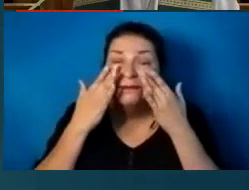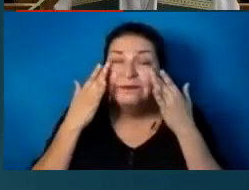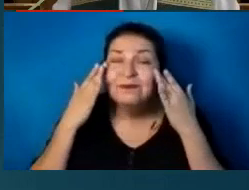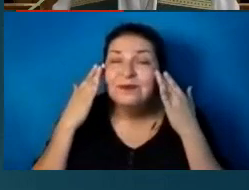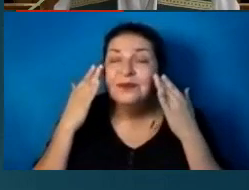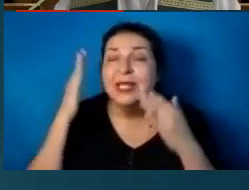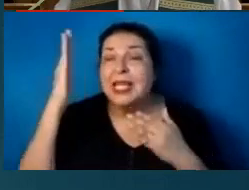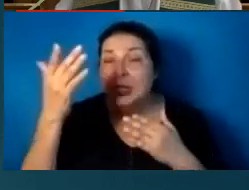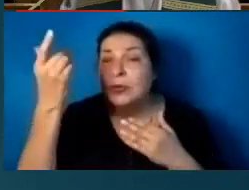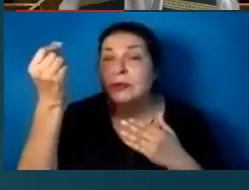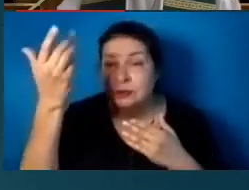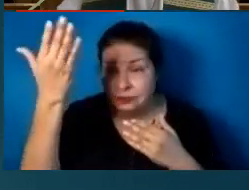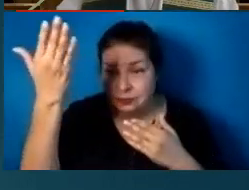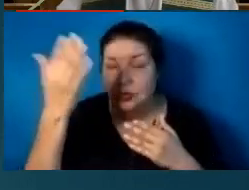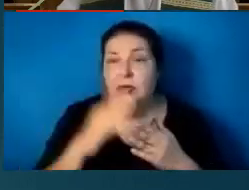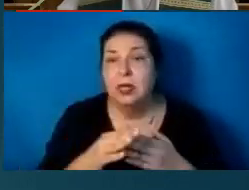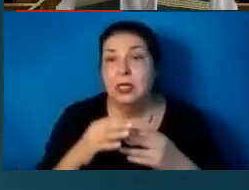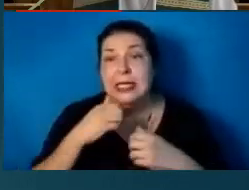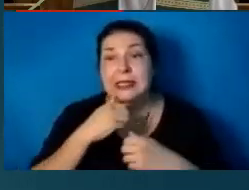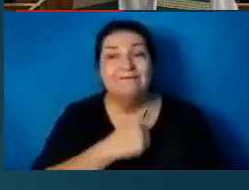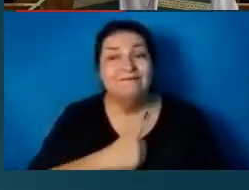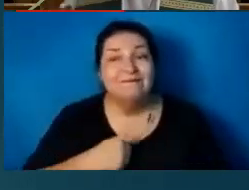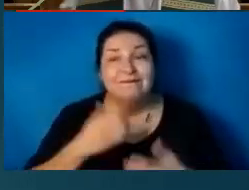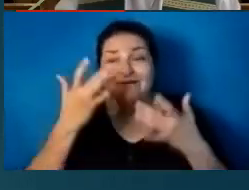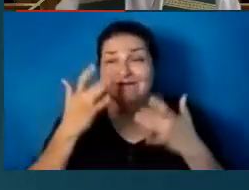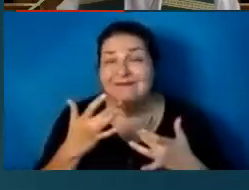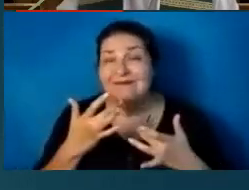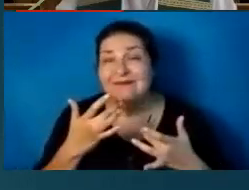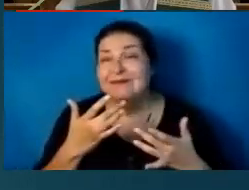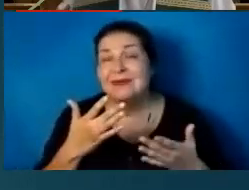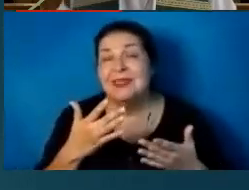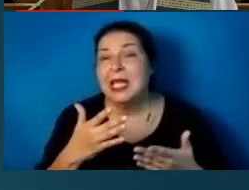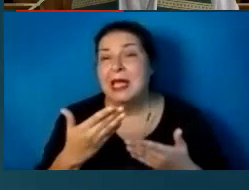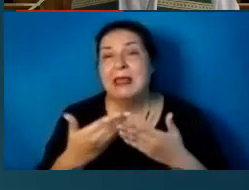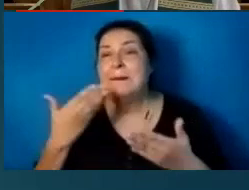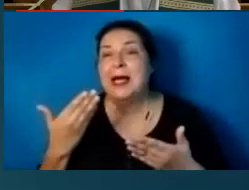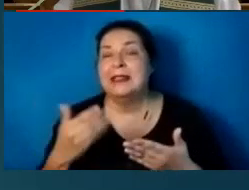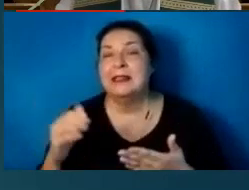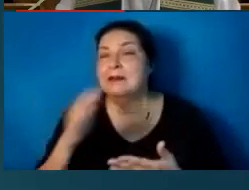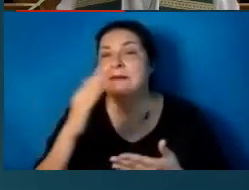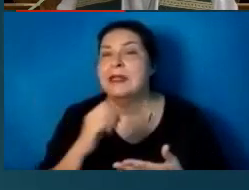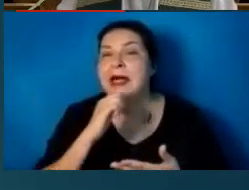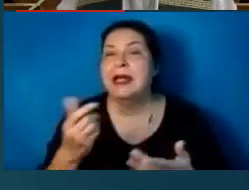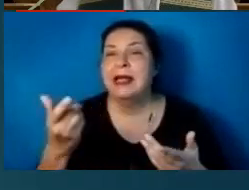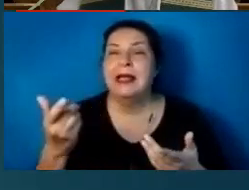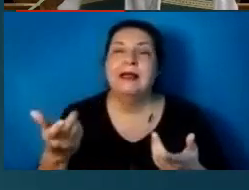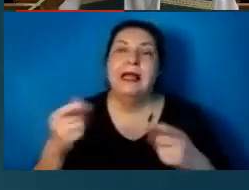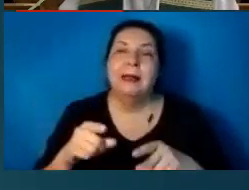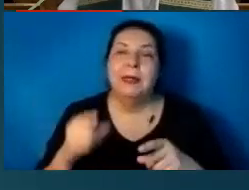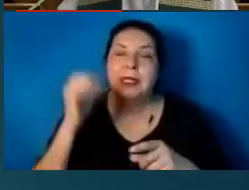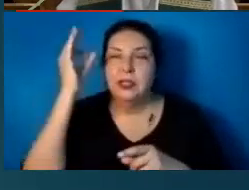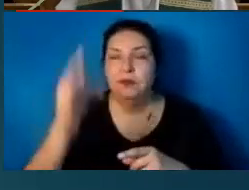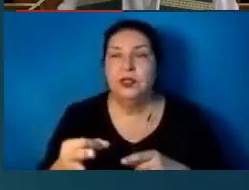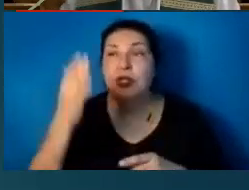Sorrow will be a thing of the past. It will be gone because all that causes sorrow will be ended,